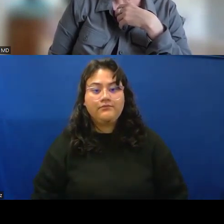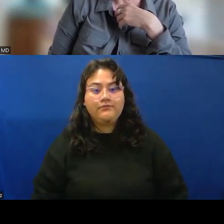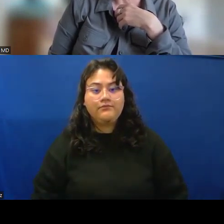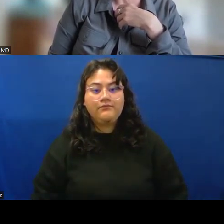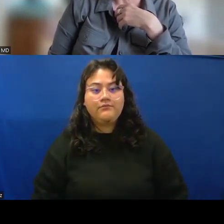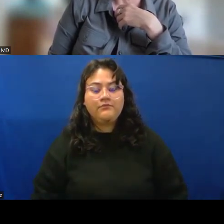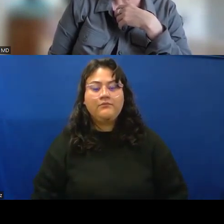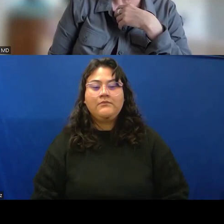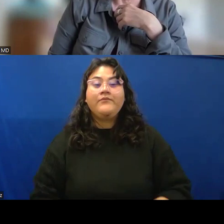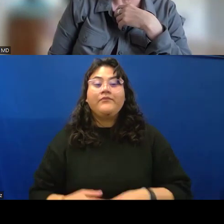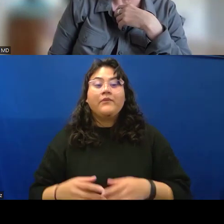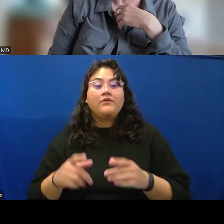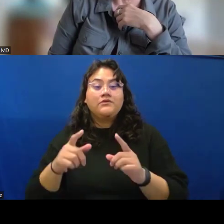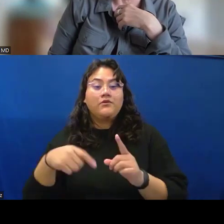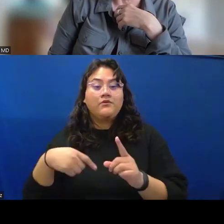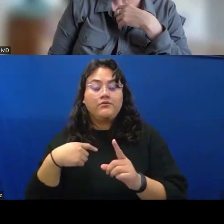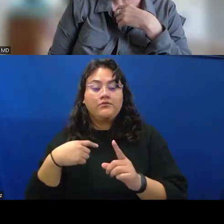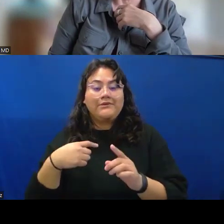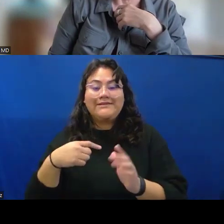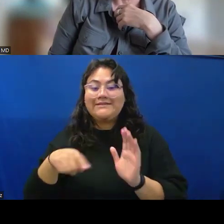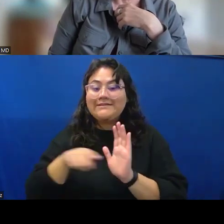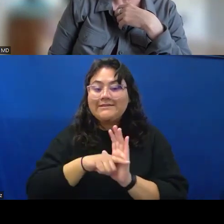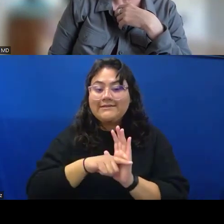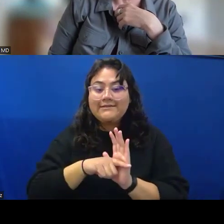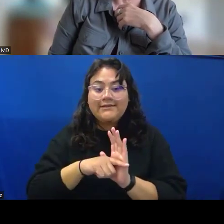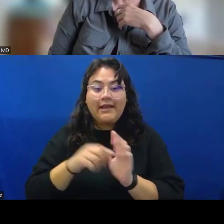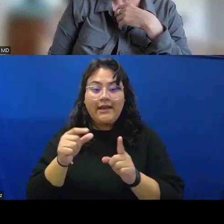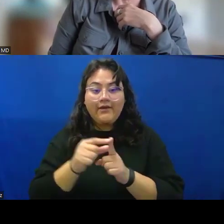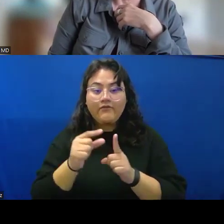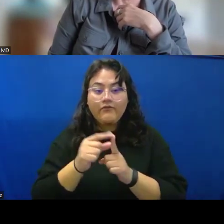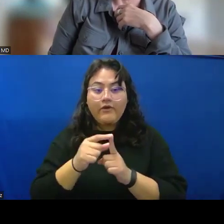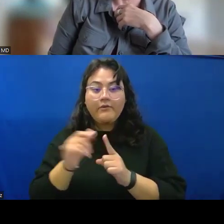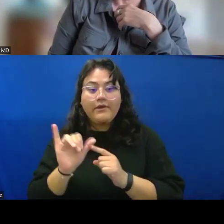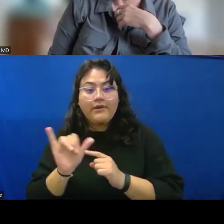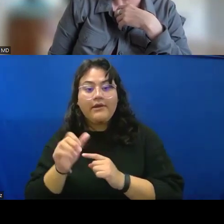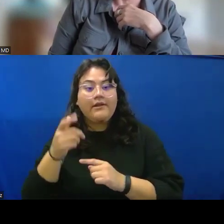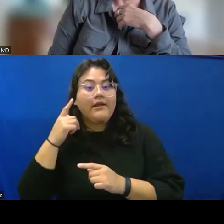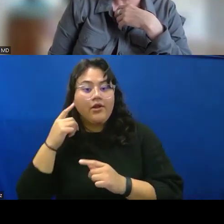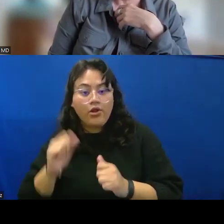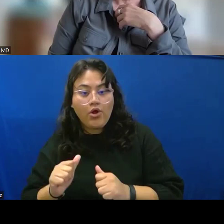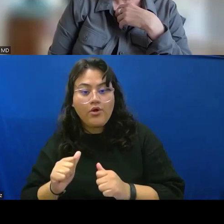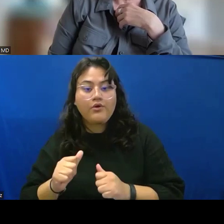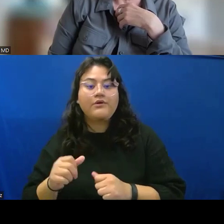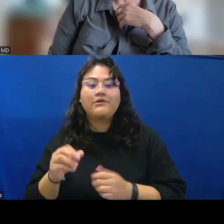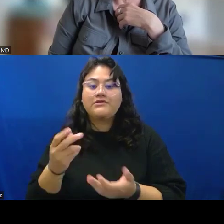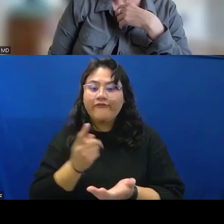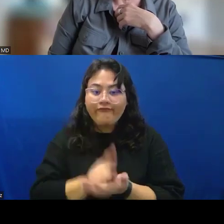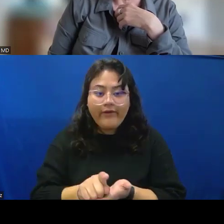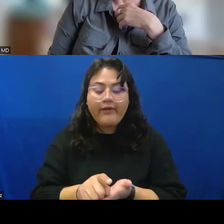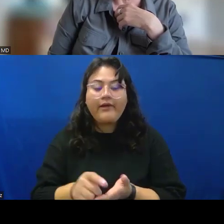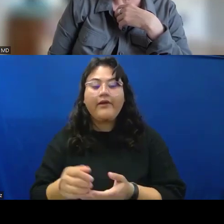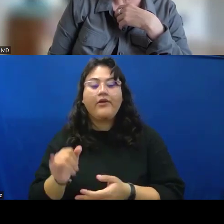to reflect that children who are deaf or hard of hearing are equal, healthy, and whole. The use